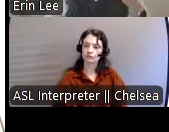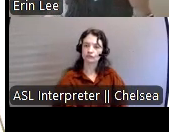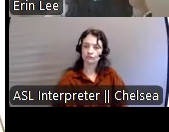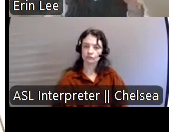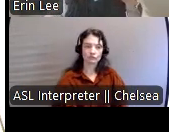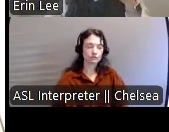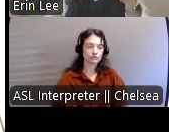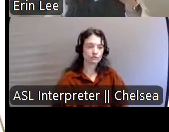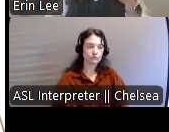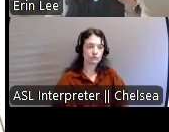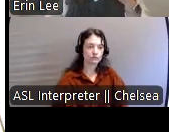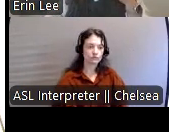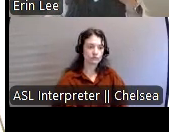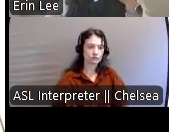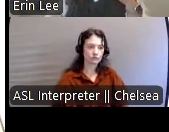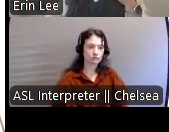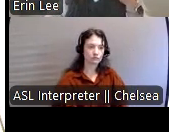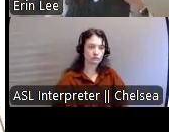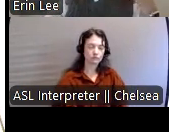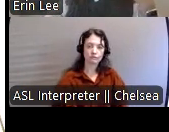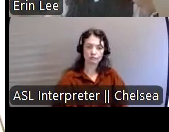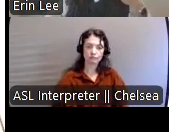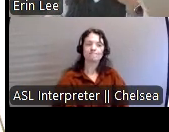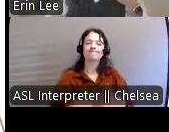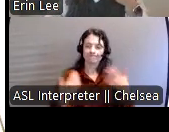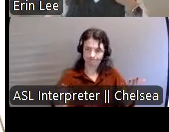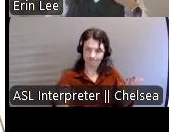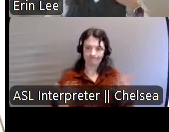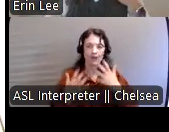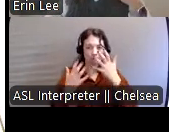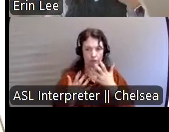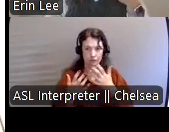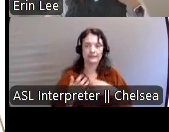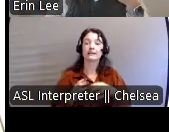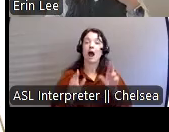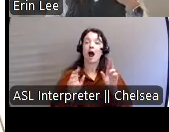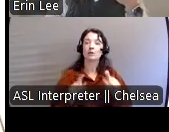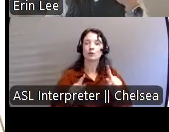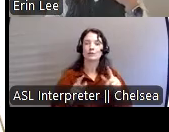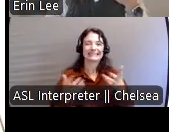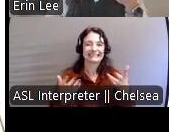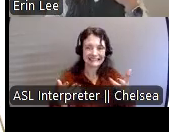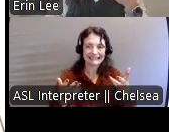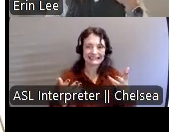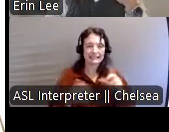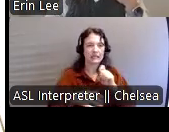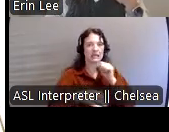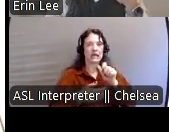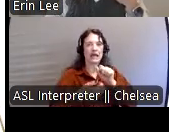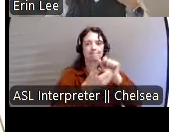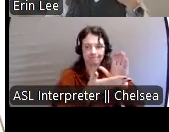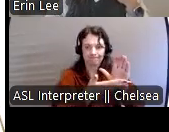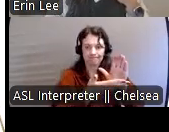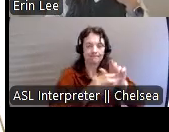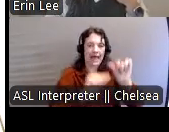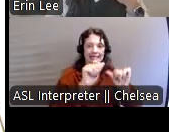As a result, there has been some missed opportunities through my review process. There's been some missed opportunities to assess violence in and